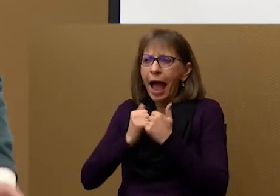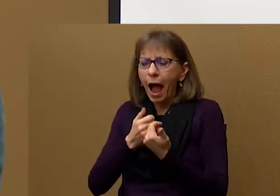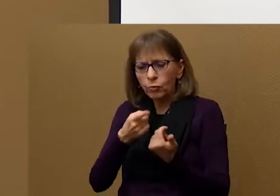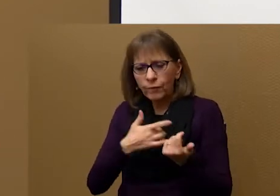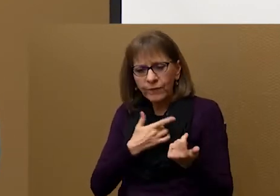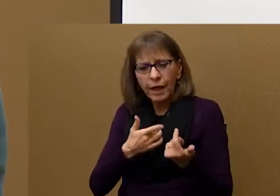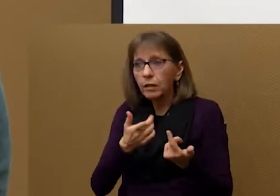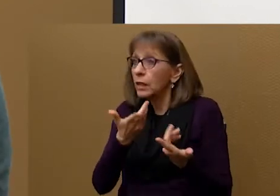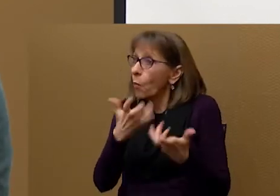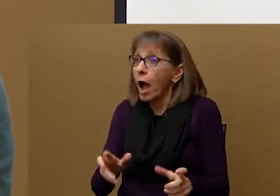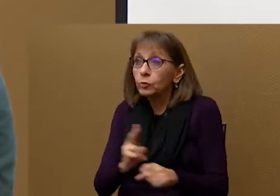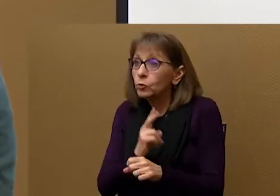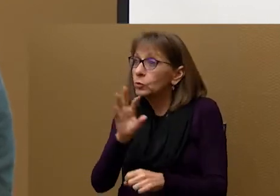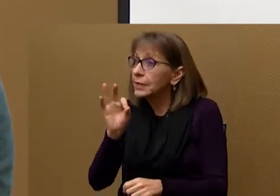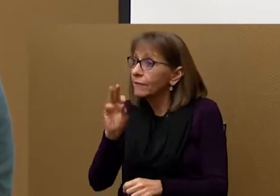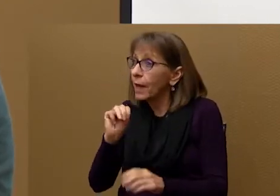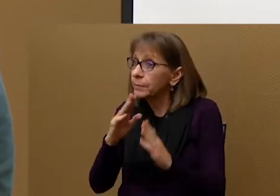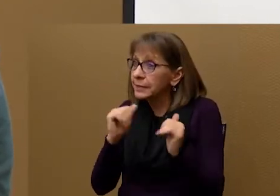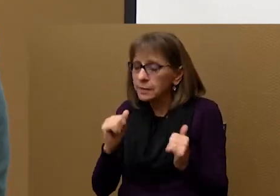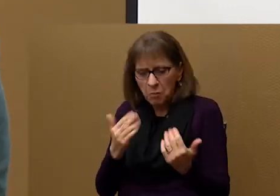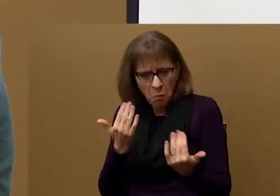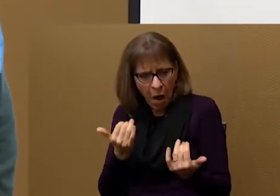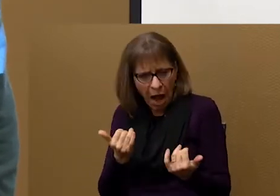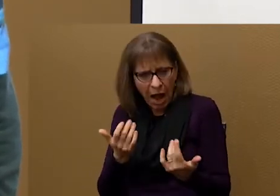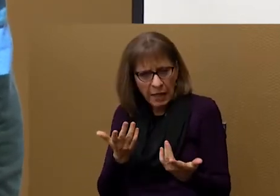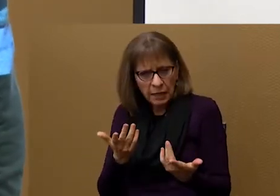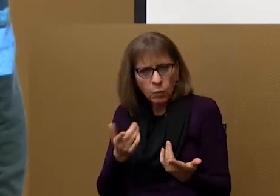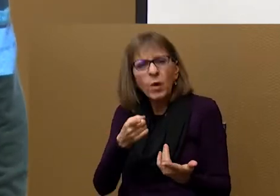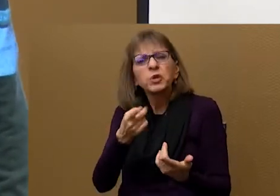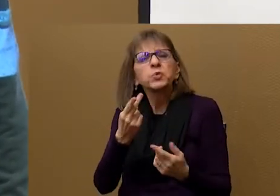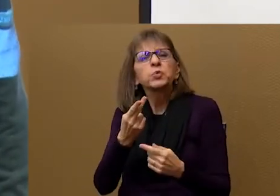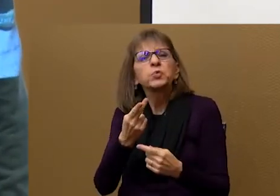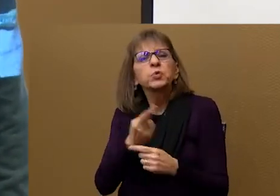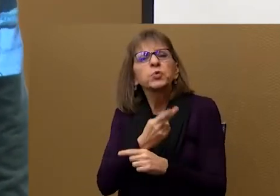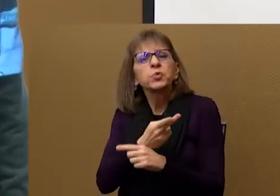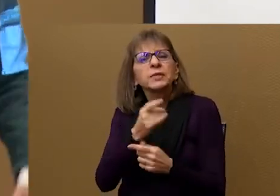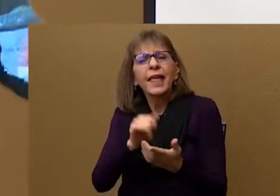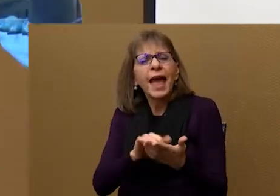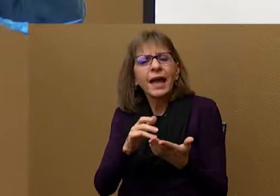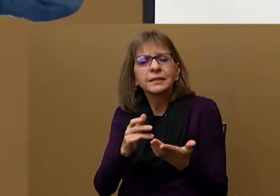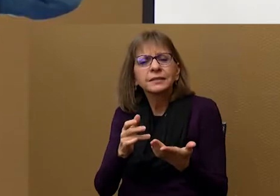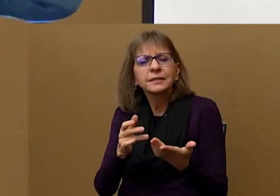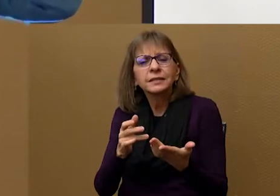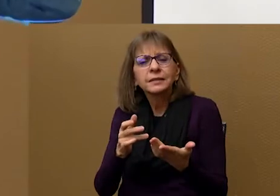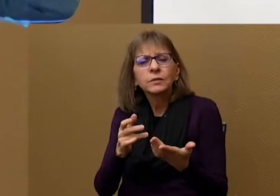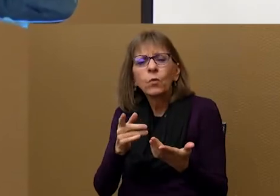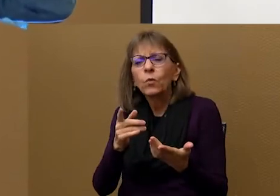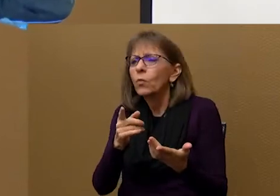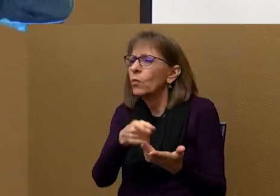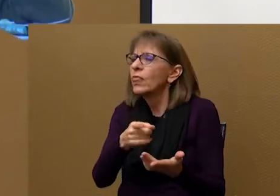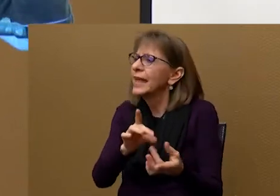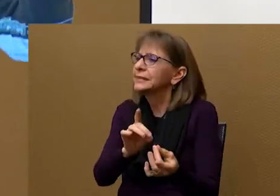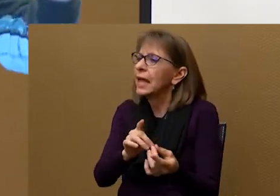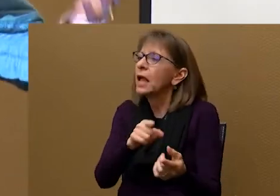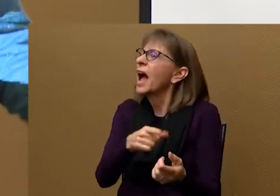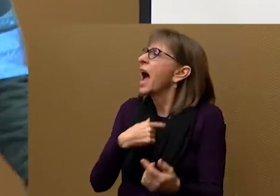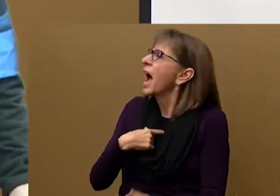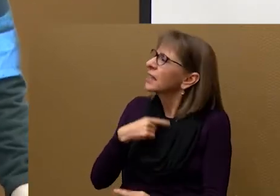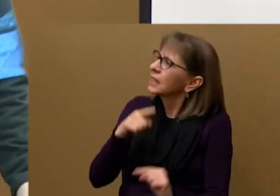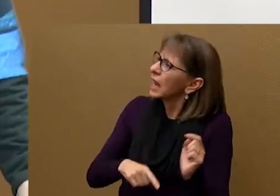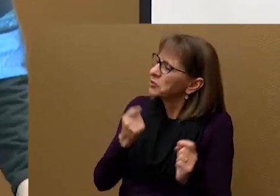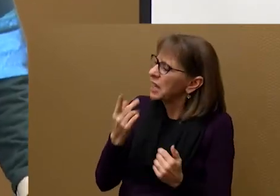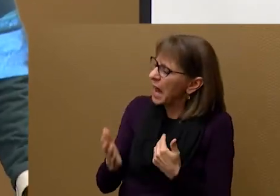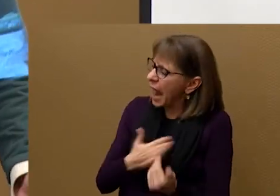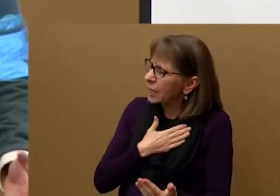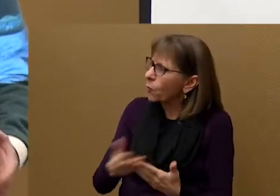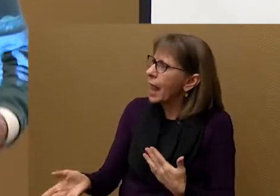Why? When you use the system, what do they say? I can't understand. It hurts my ears. It's